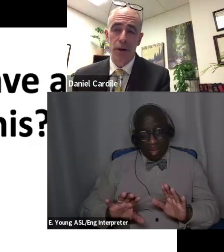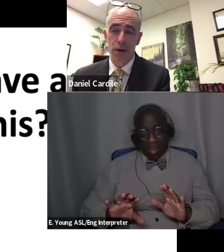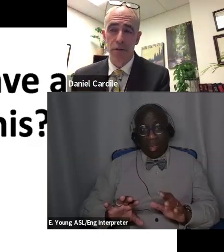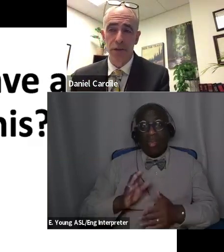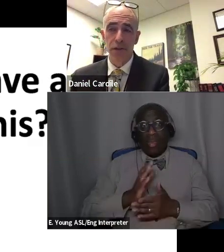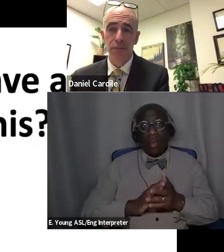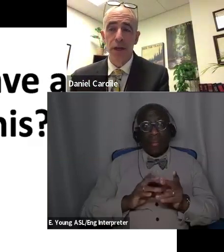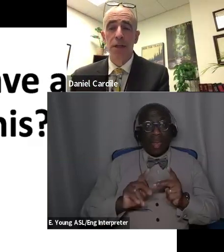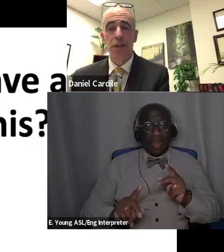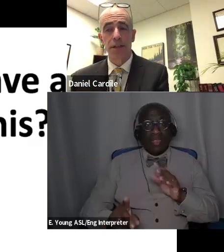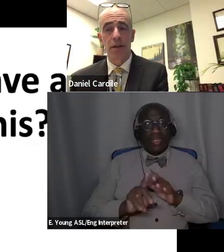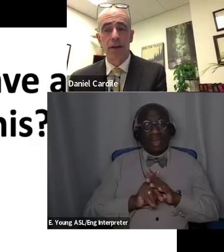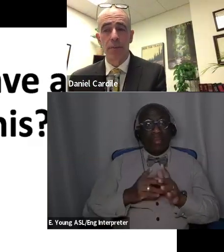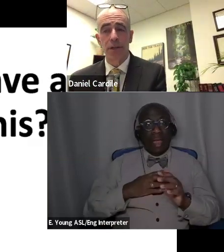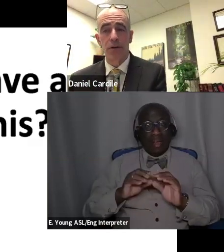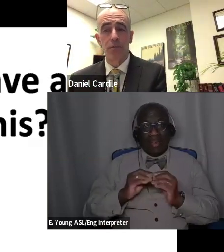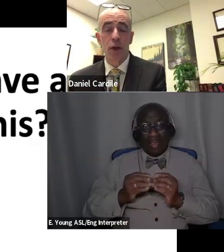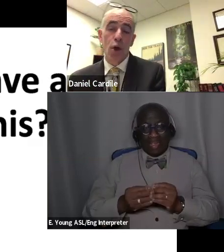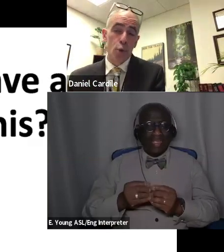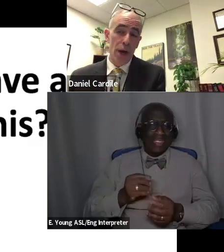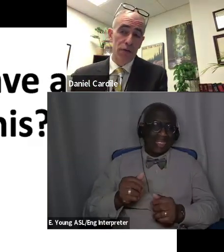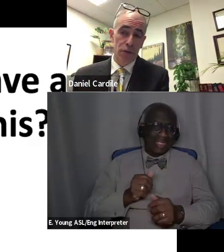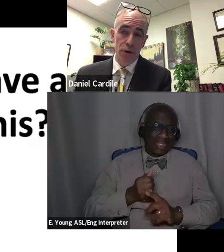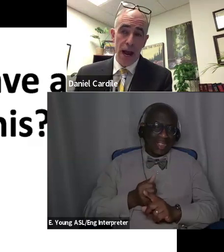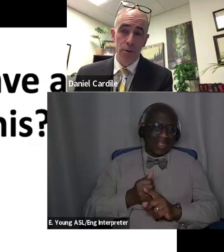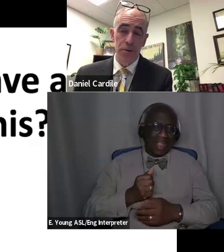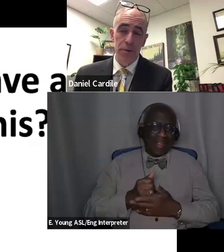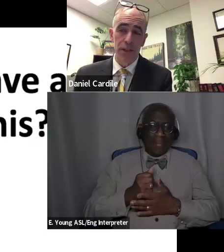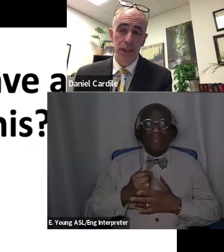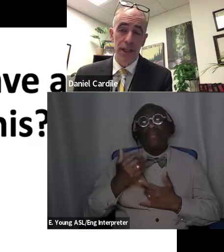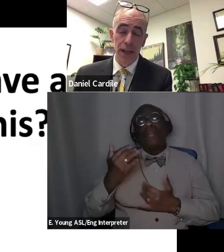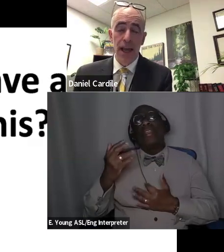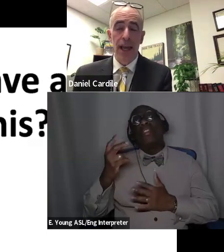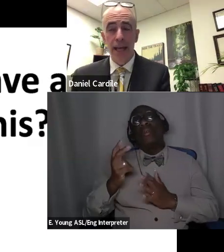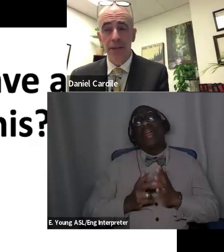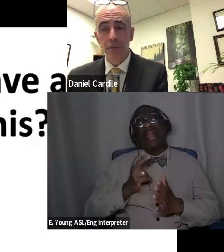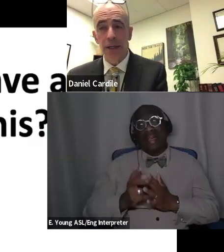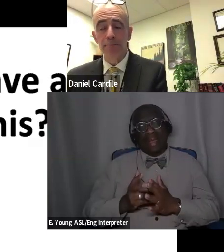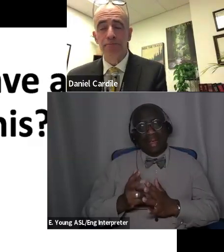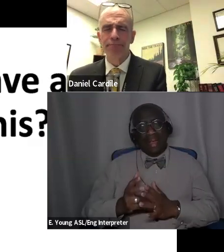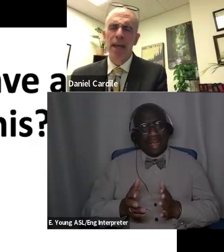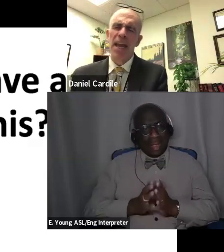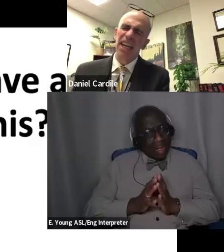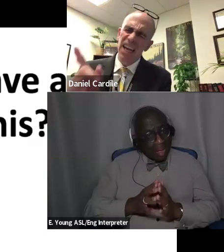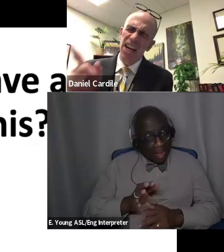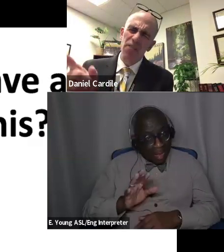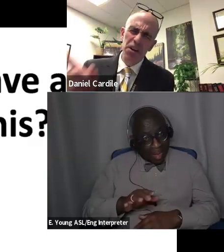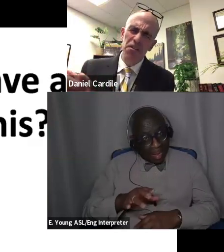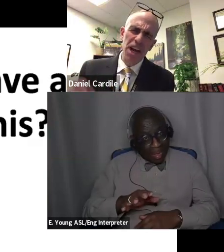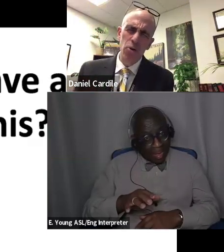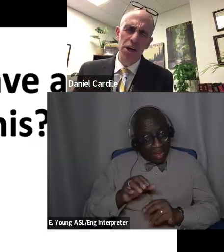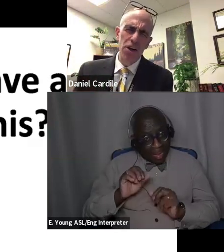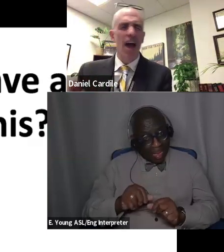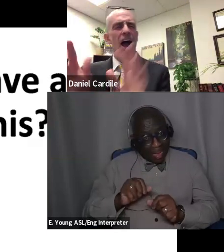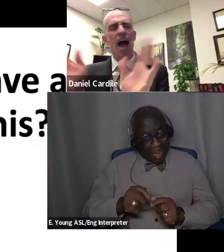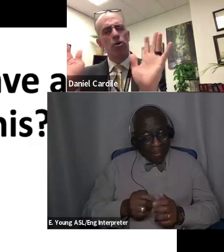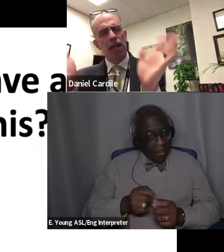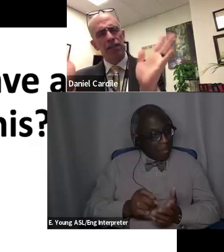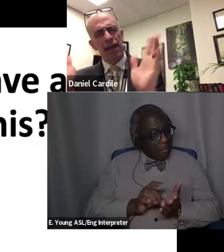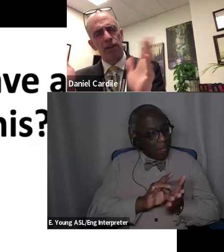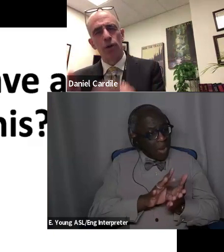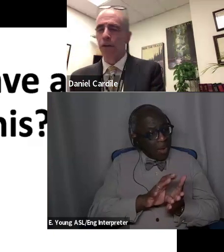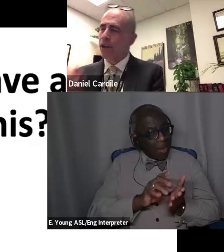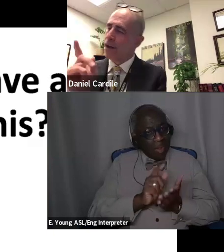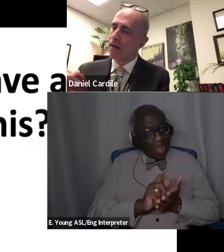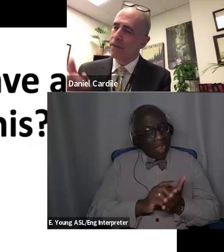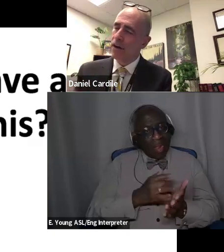to come to my office, to the self-help center, wait for 3 hours to be seen, and ask me, can I get rid of that lawyer? I don't